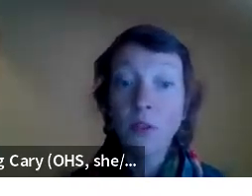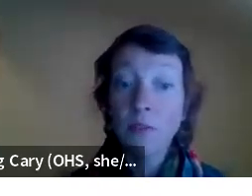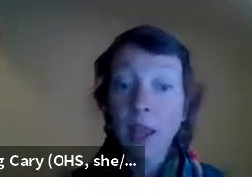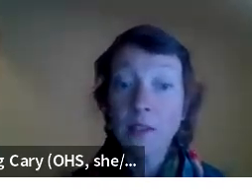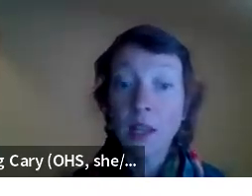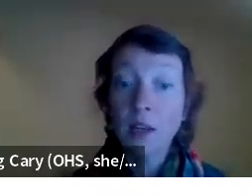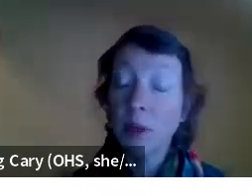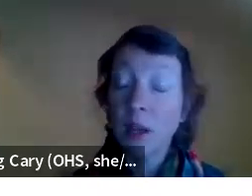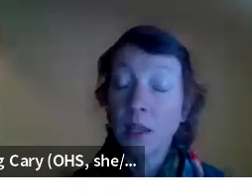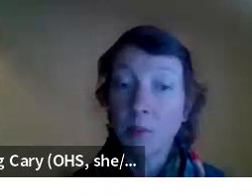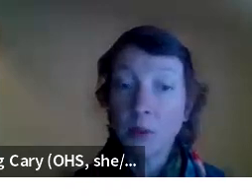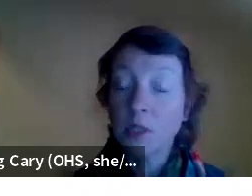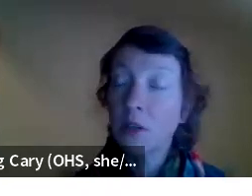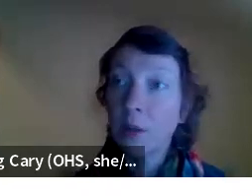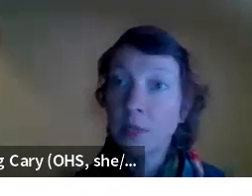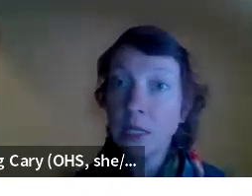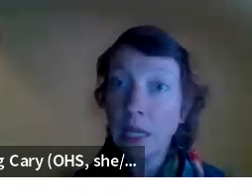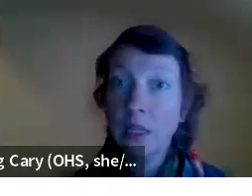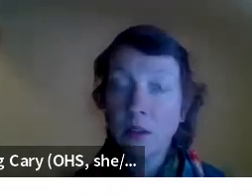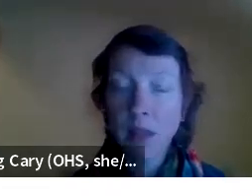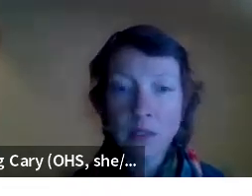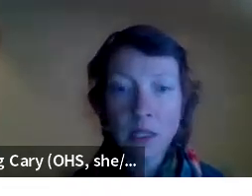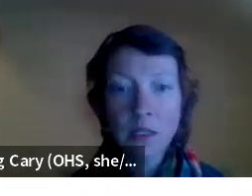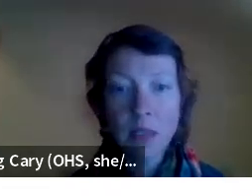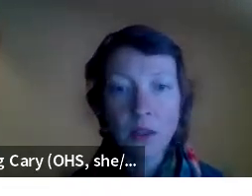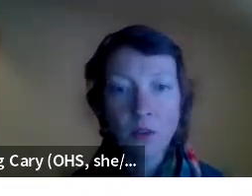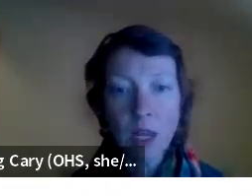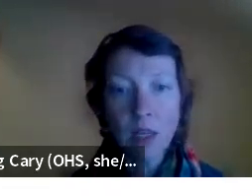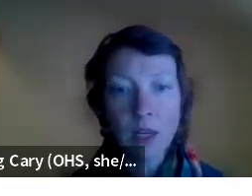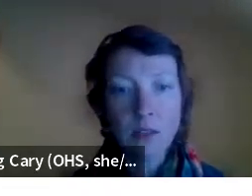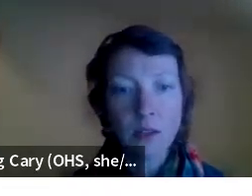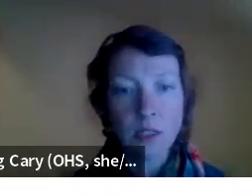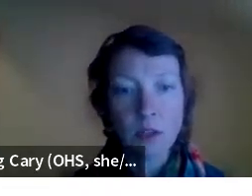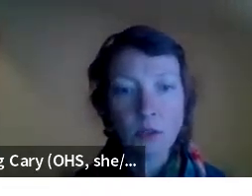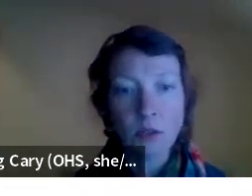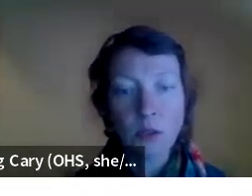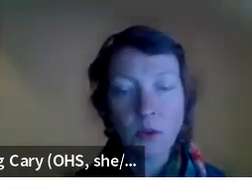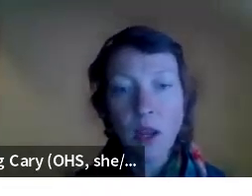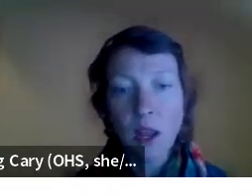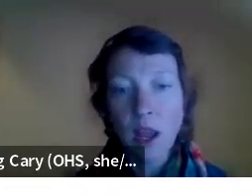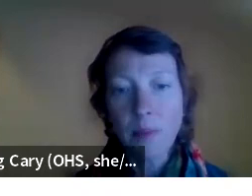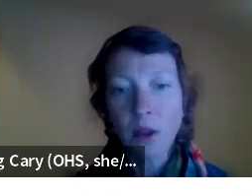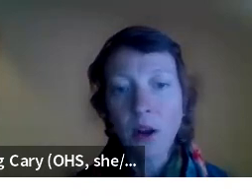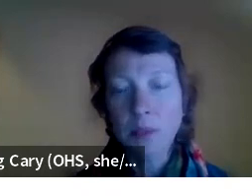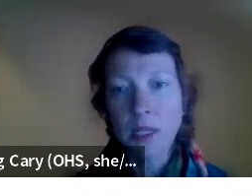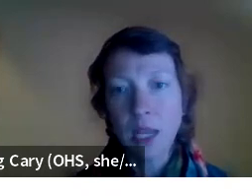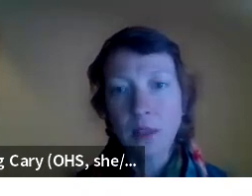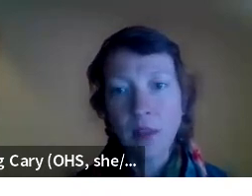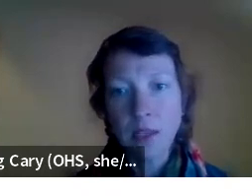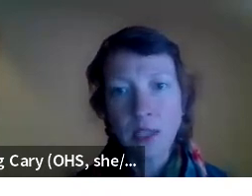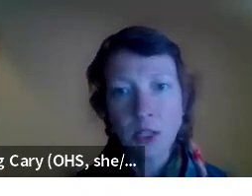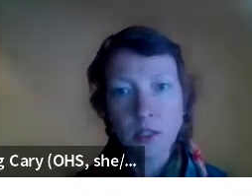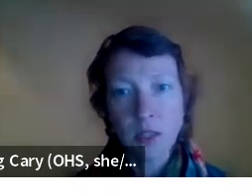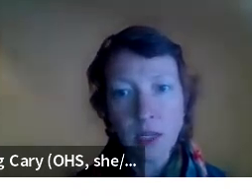are fully vaccinated but not yet boosted or up to date in their vaccines. And the gray line is those individuals who are up to date in